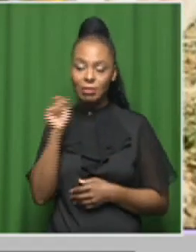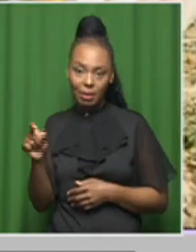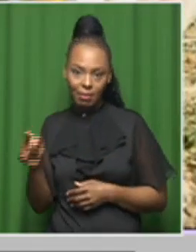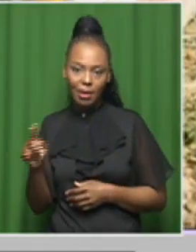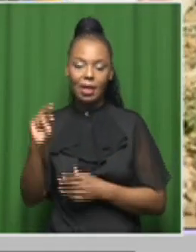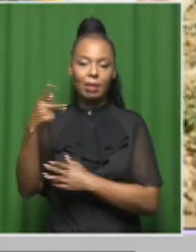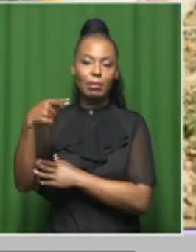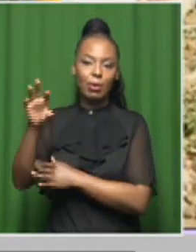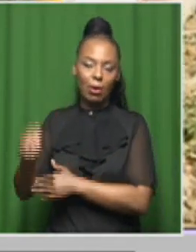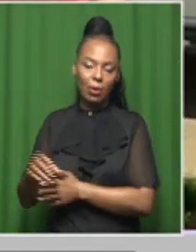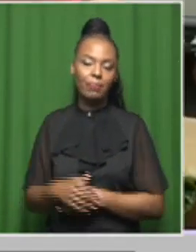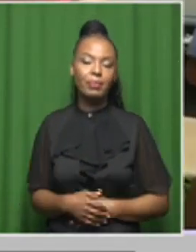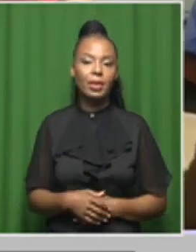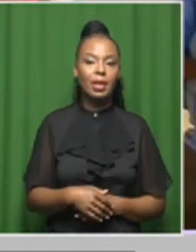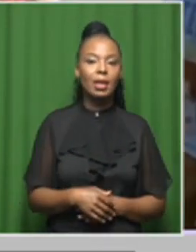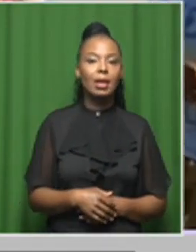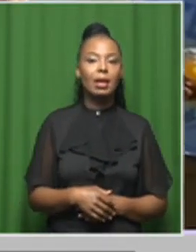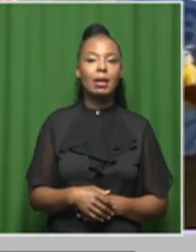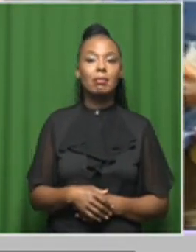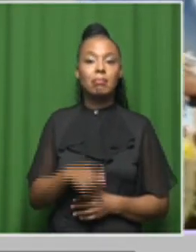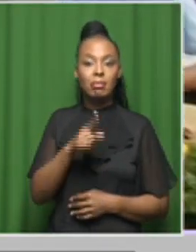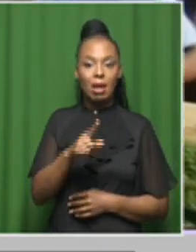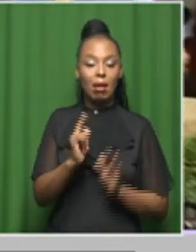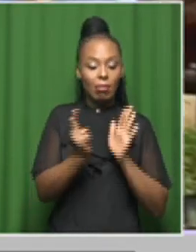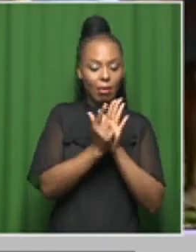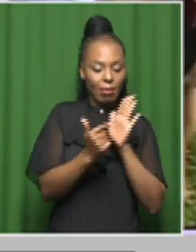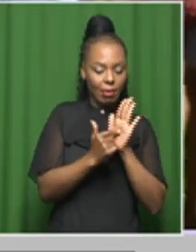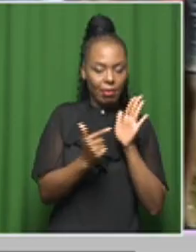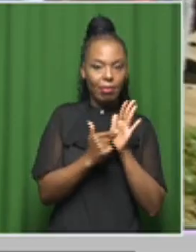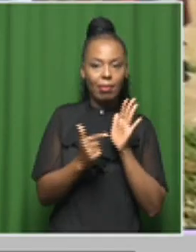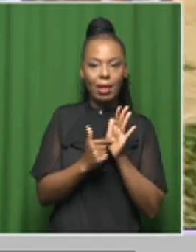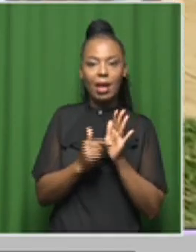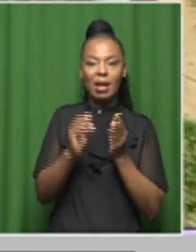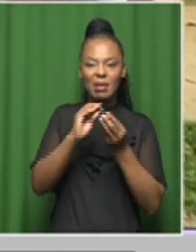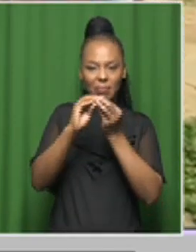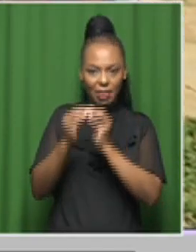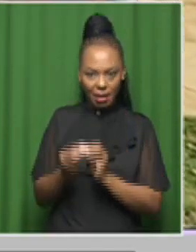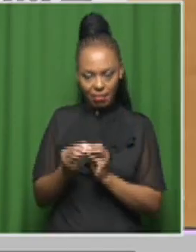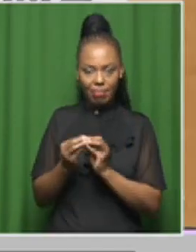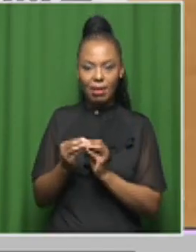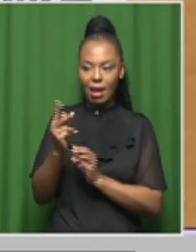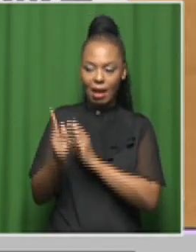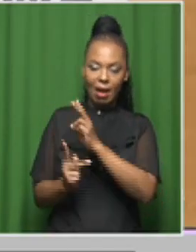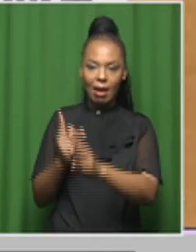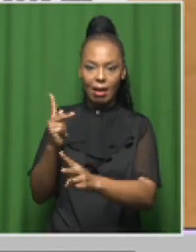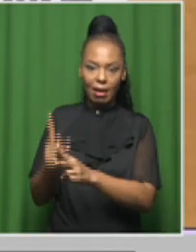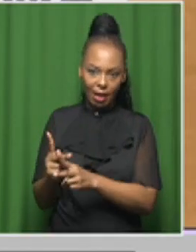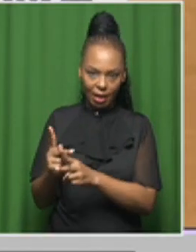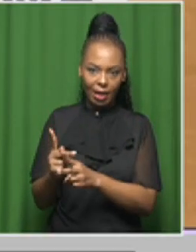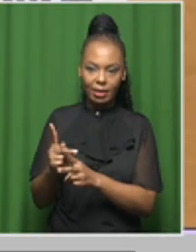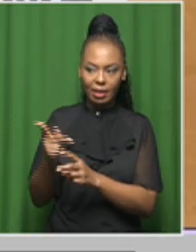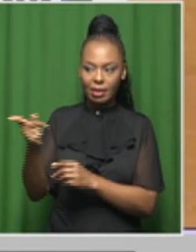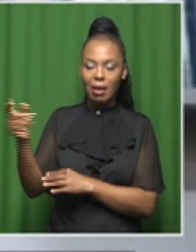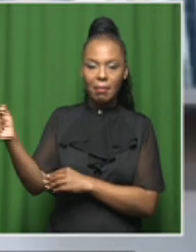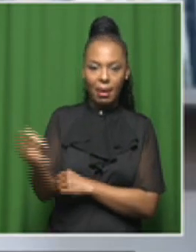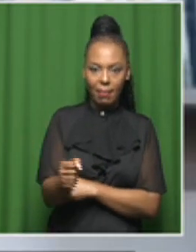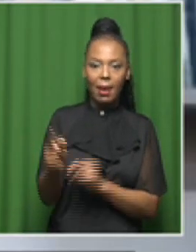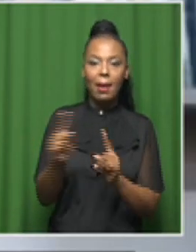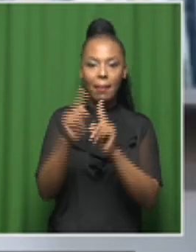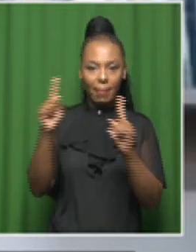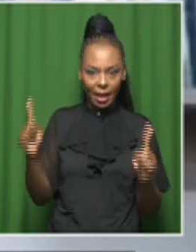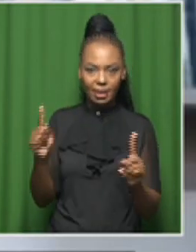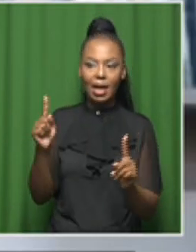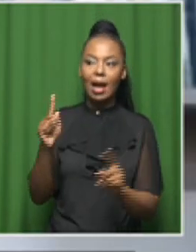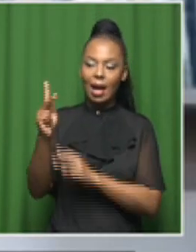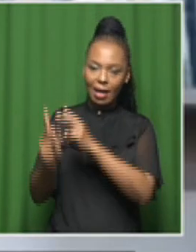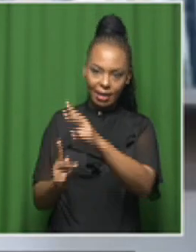to request for reinstatement, but the conditions of reinstatement would mean that you still have to submit